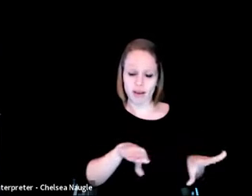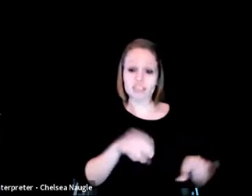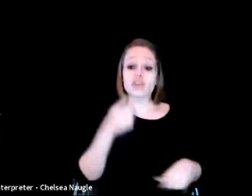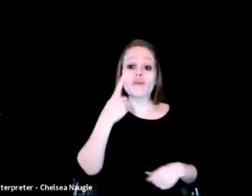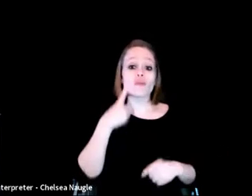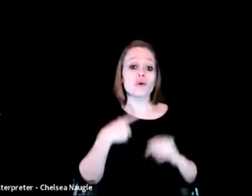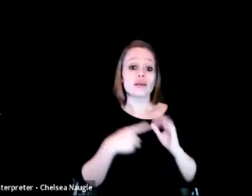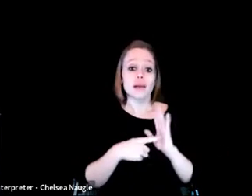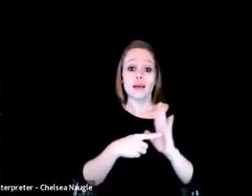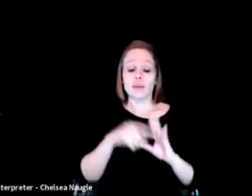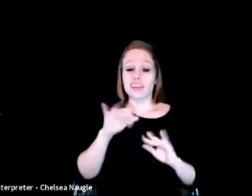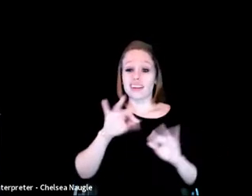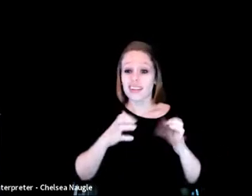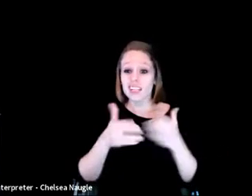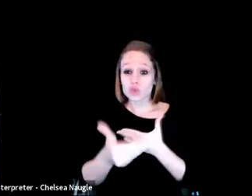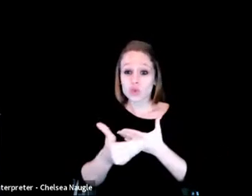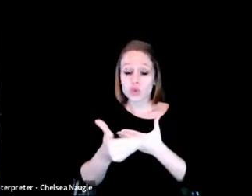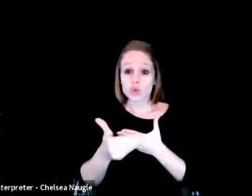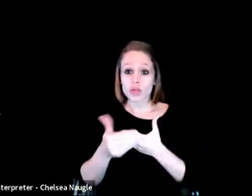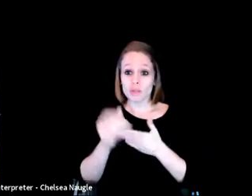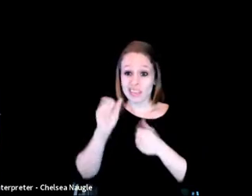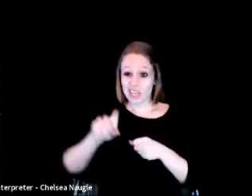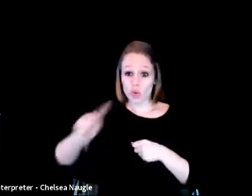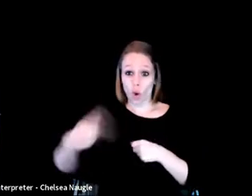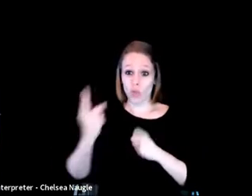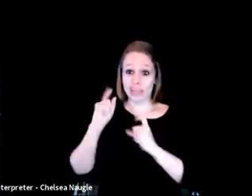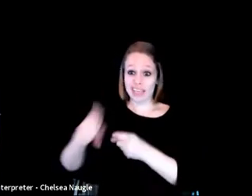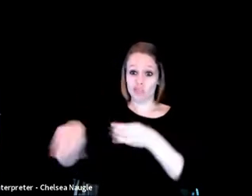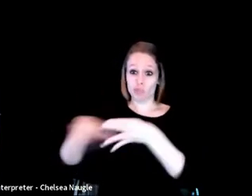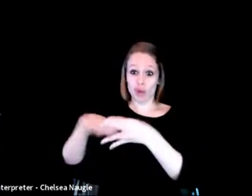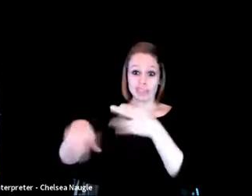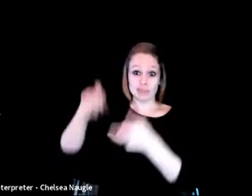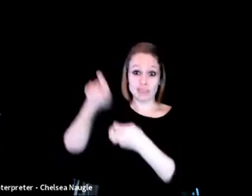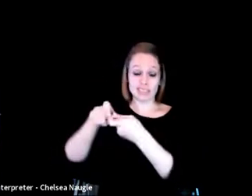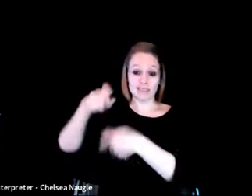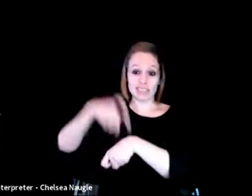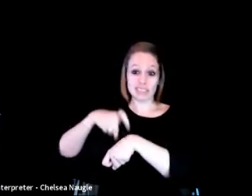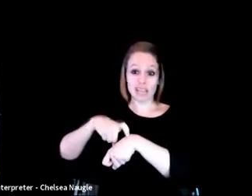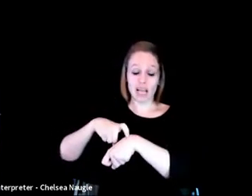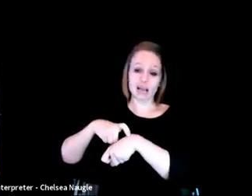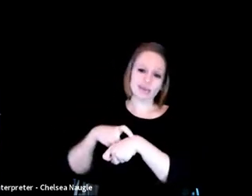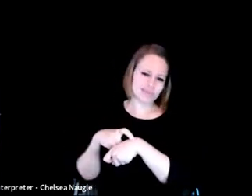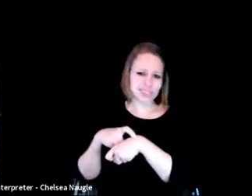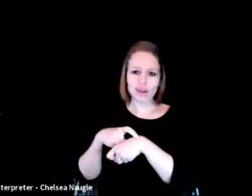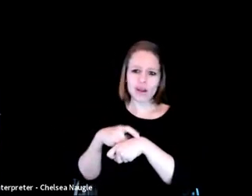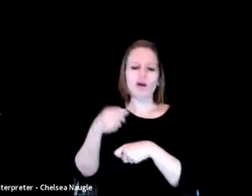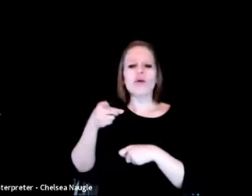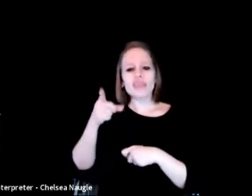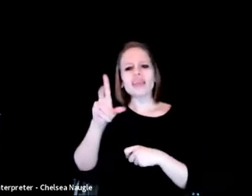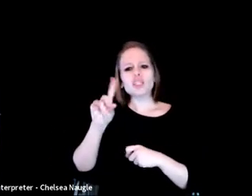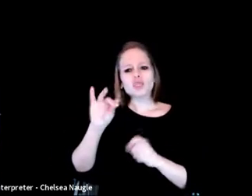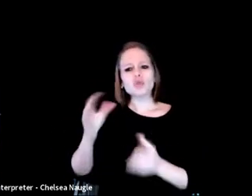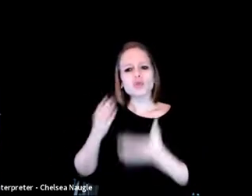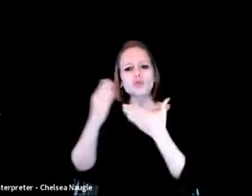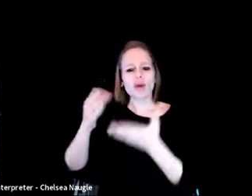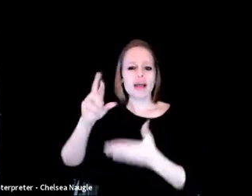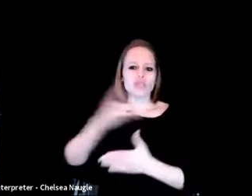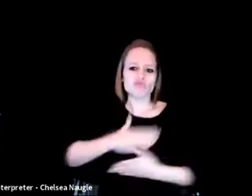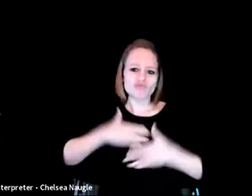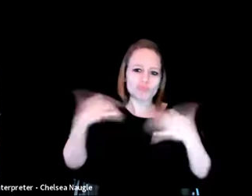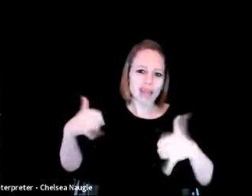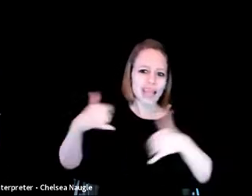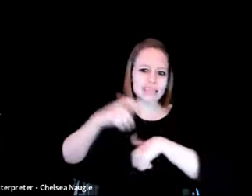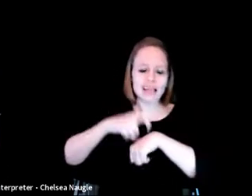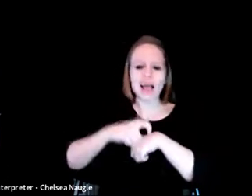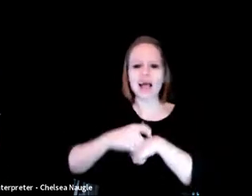able to, the kids can't only have breaks at certain times. That's why we have recess. That's why we have lunch at school. So kids have that break from learning. These kids need it